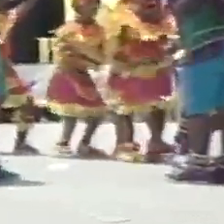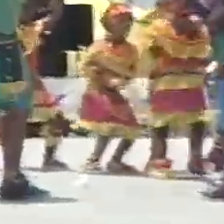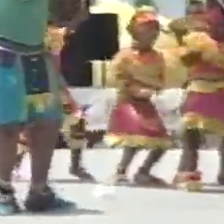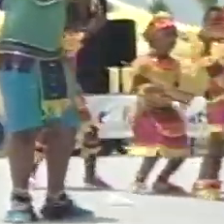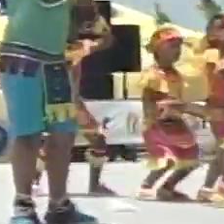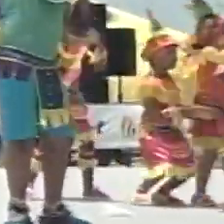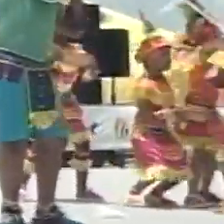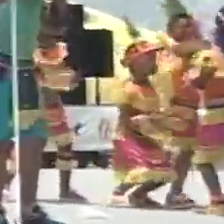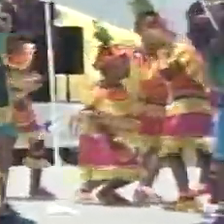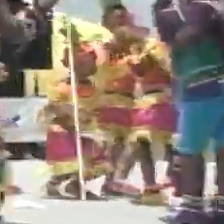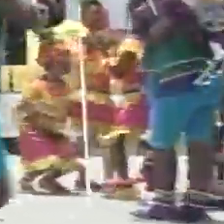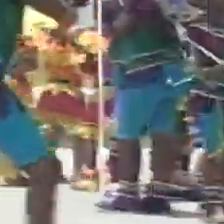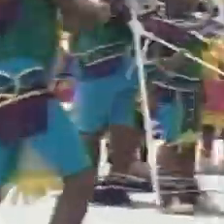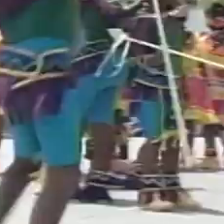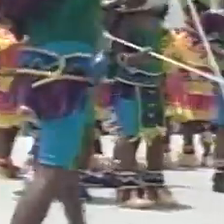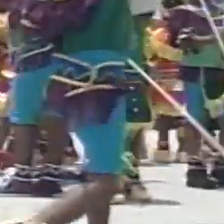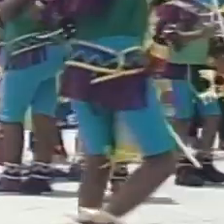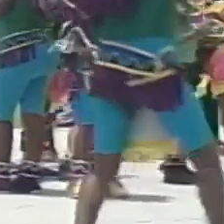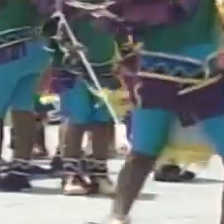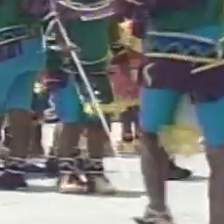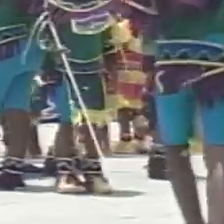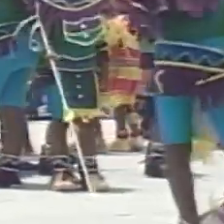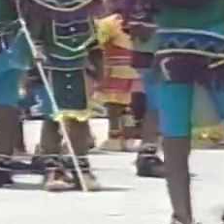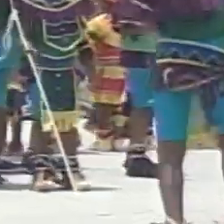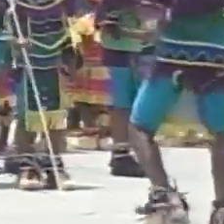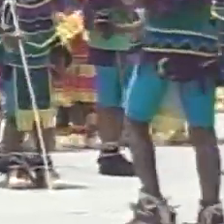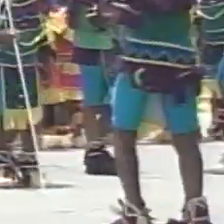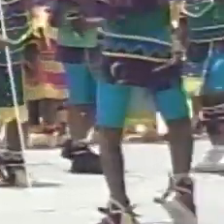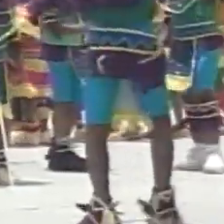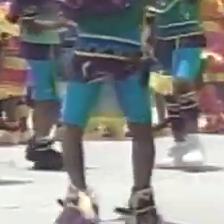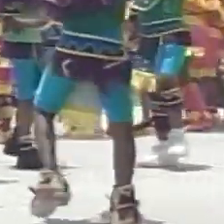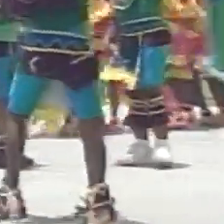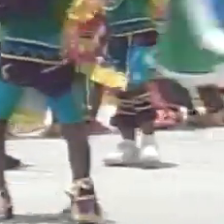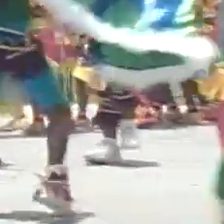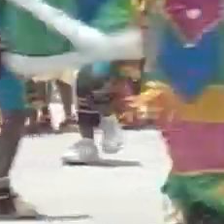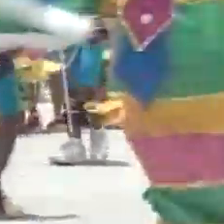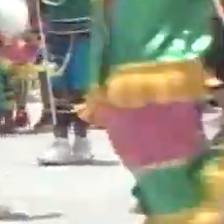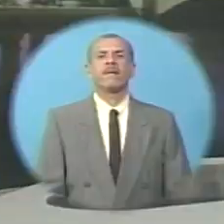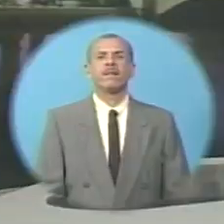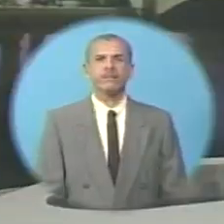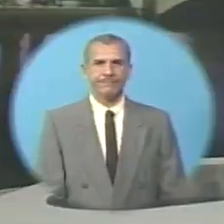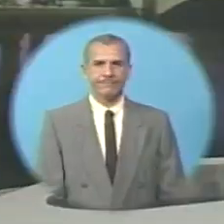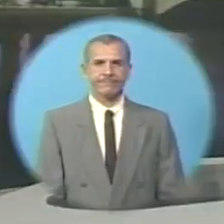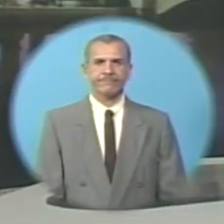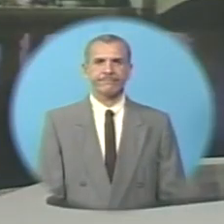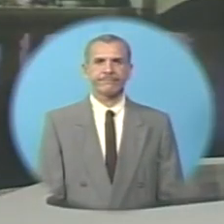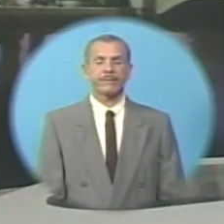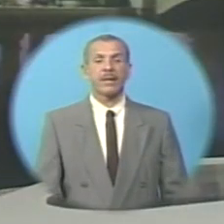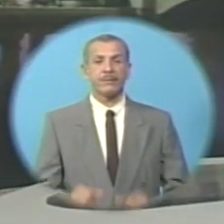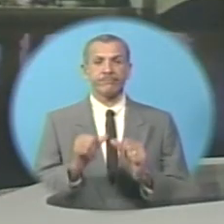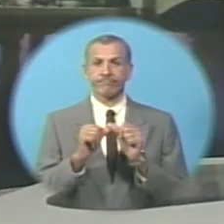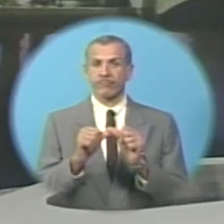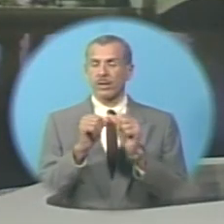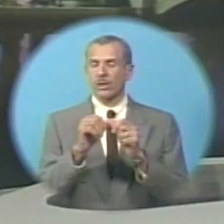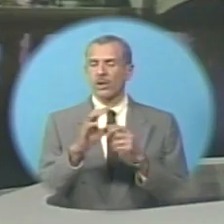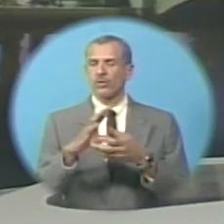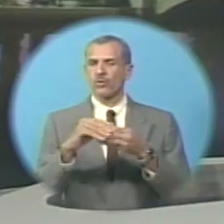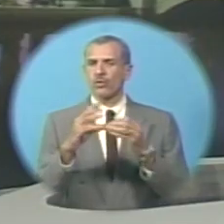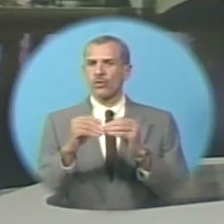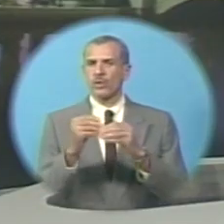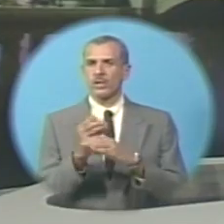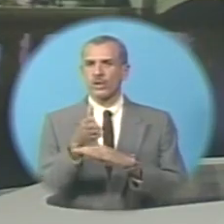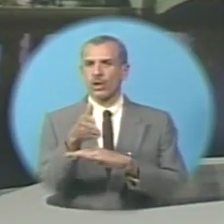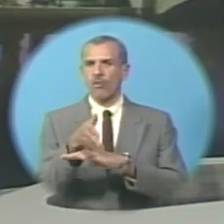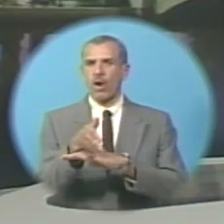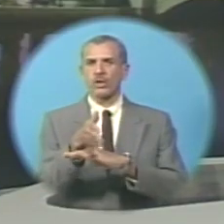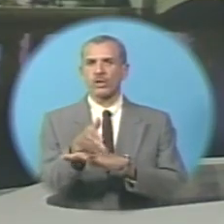out and enjoy one or more of them this weekend. Lisa Broom, CBC News. And still to come, a look at some of the stories making